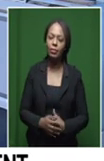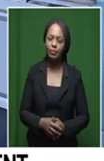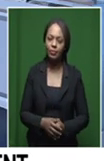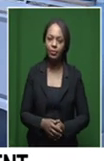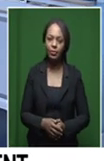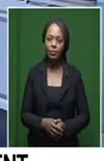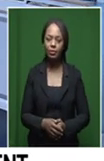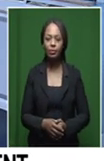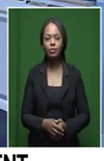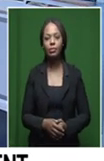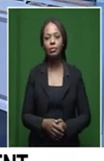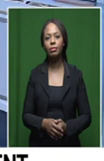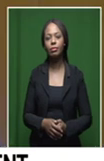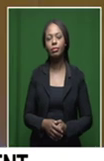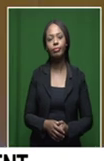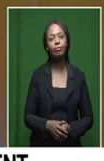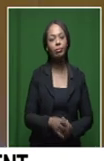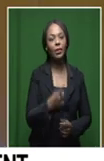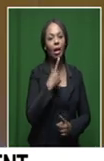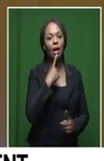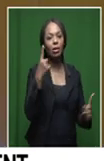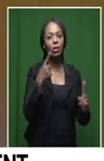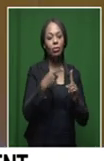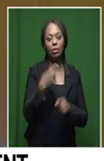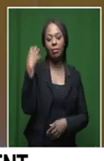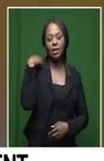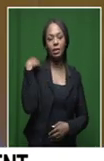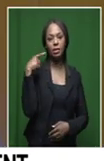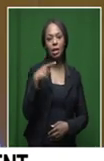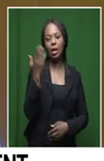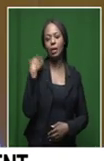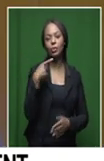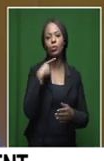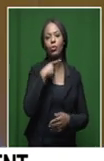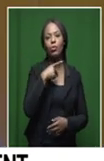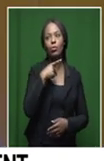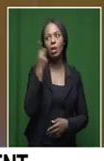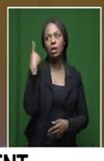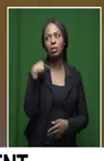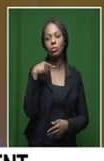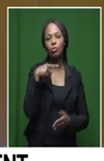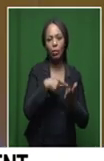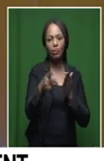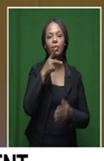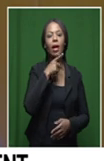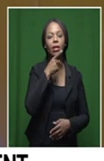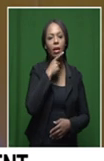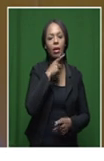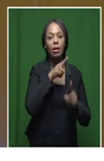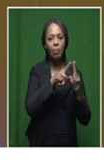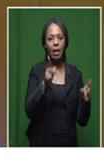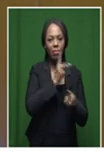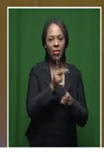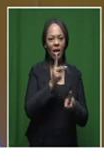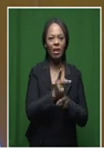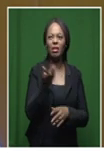So the announcement was made by our minister last week on Friday, but obviously plans have been in place for